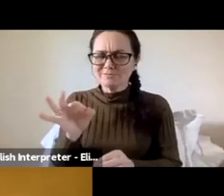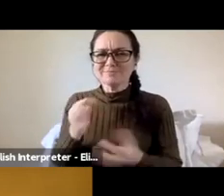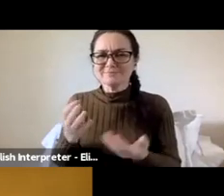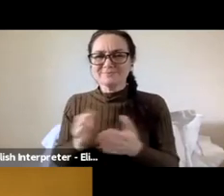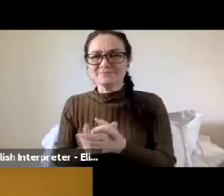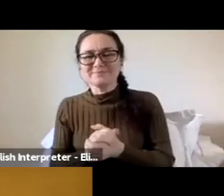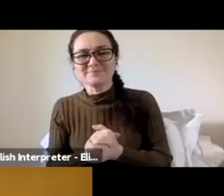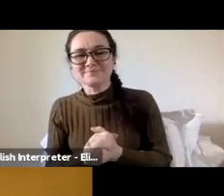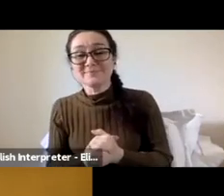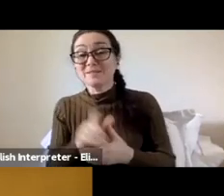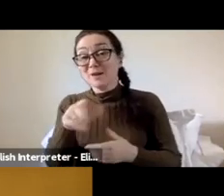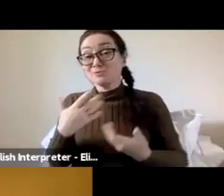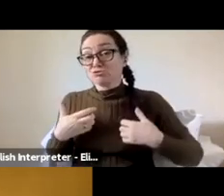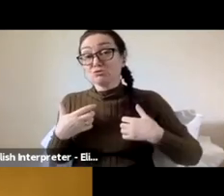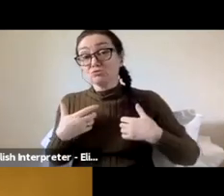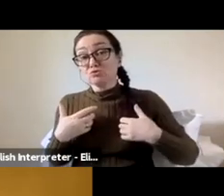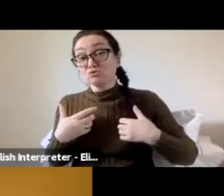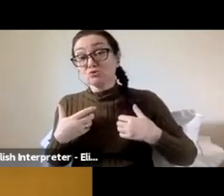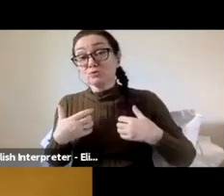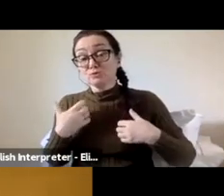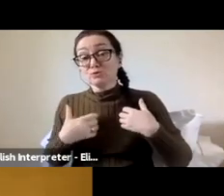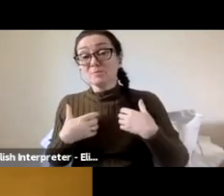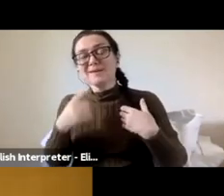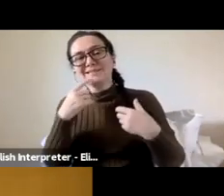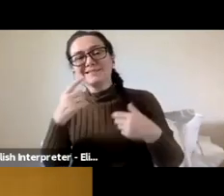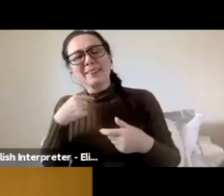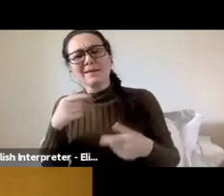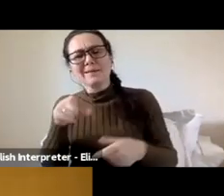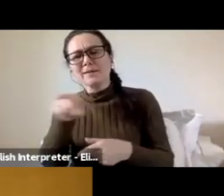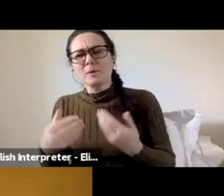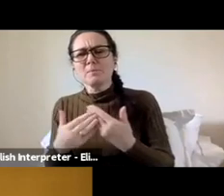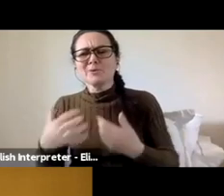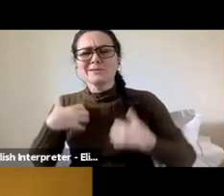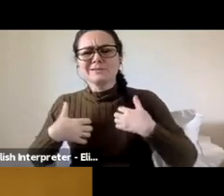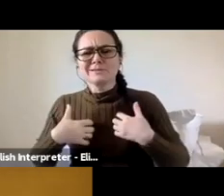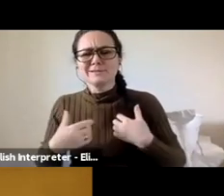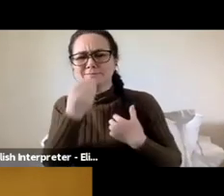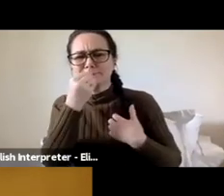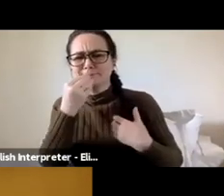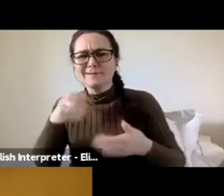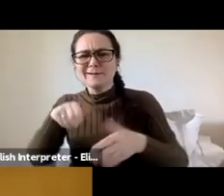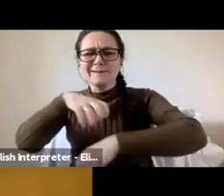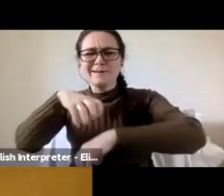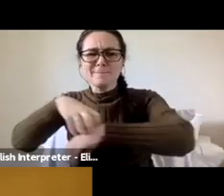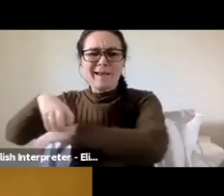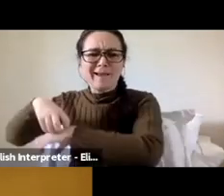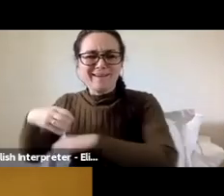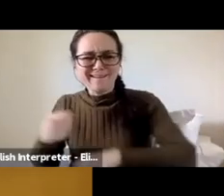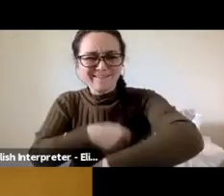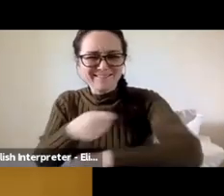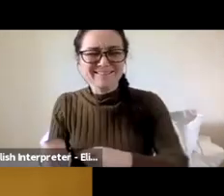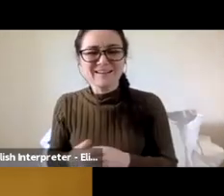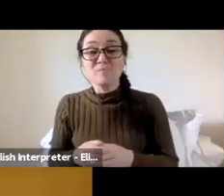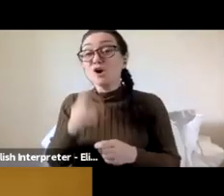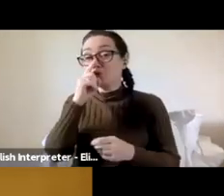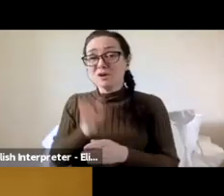influential part of the entire it was the baking. Yeah. Absolutely. Okay. So you can do that. You can go to you can do it through